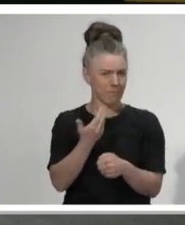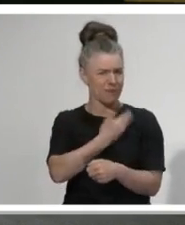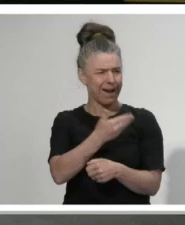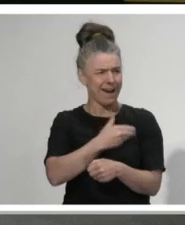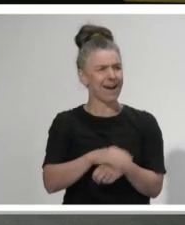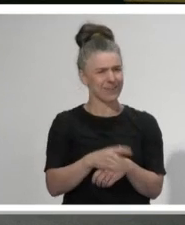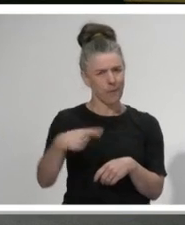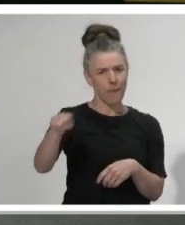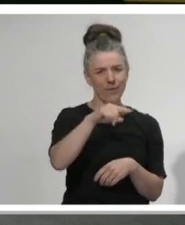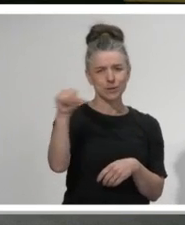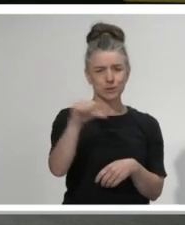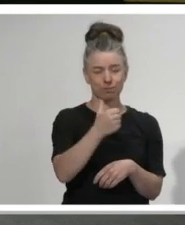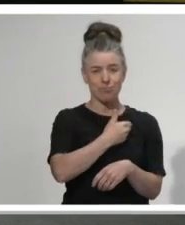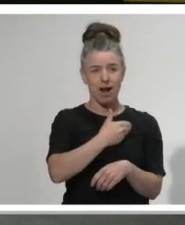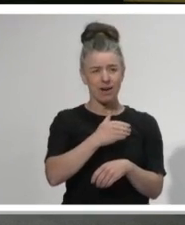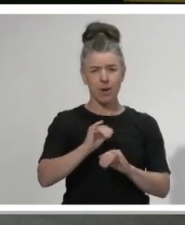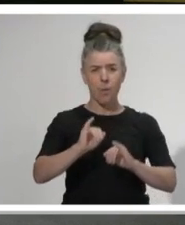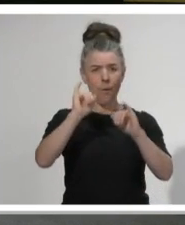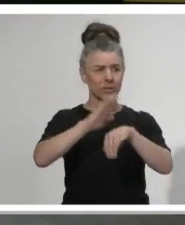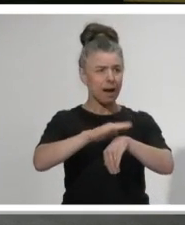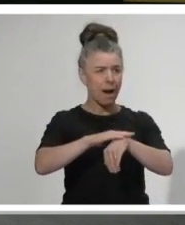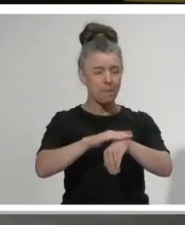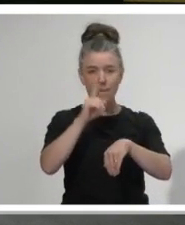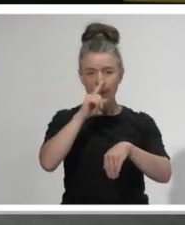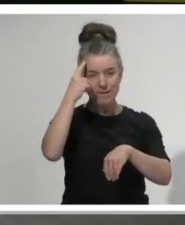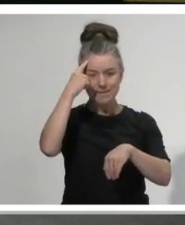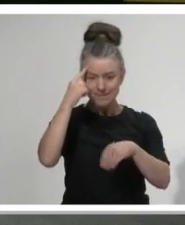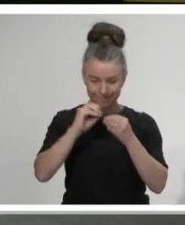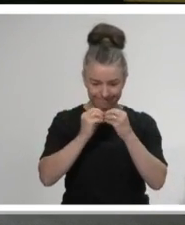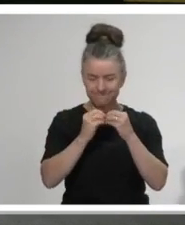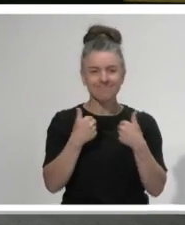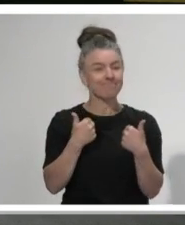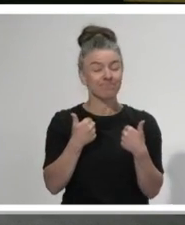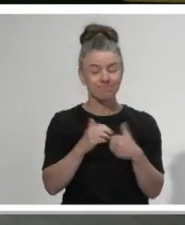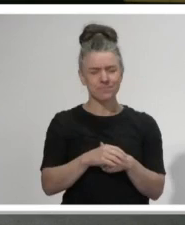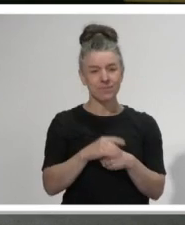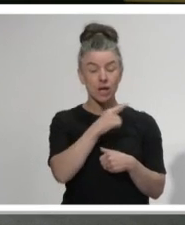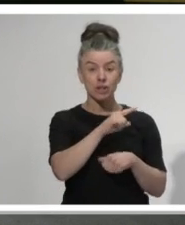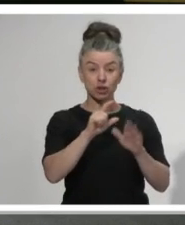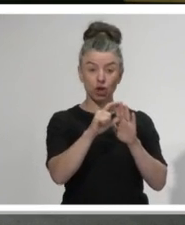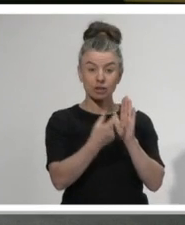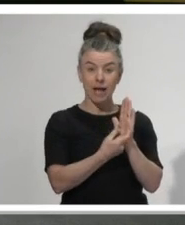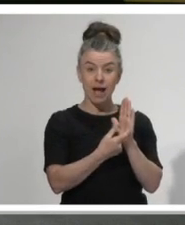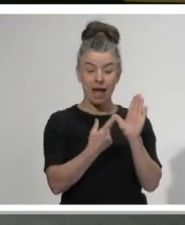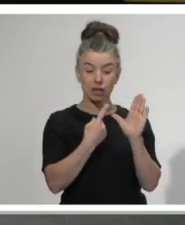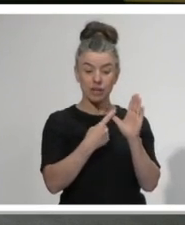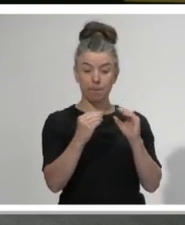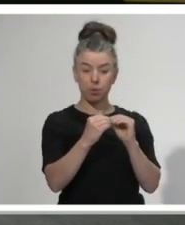that, you know, in a time of crisis people come together like that. I'm very conscious of the fact that Dr. Bloomfield has become